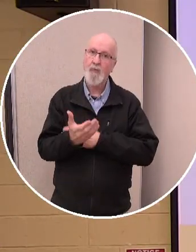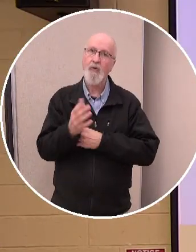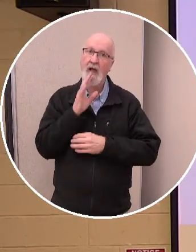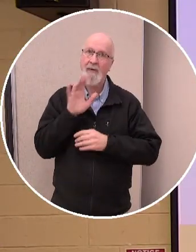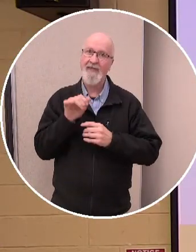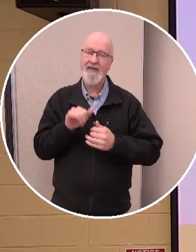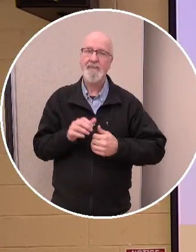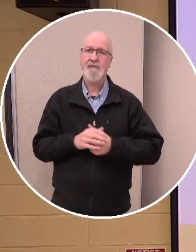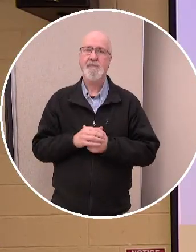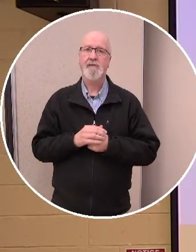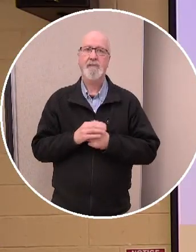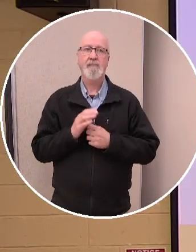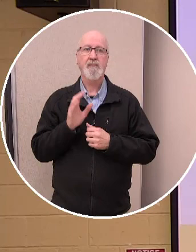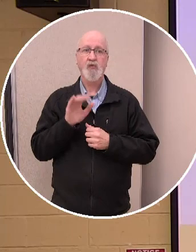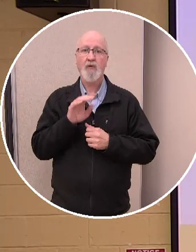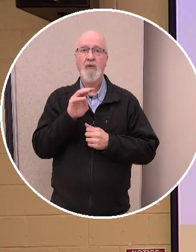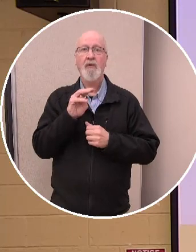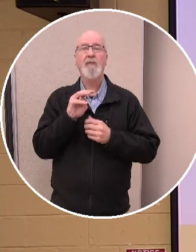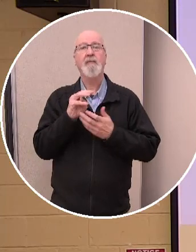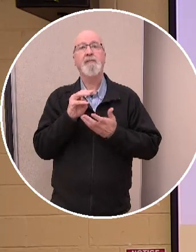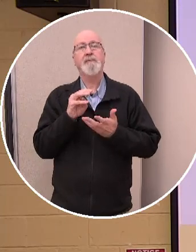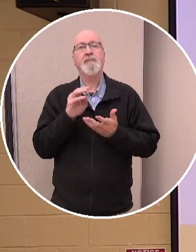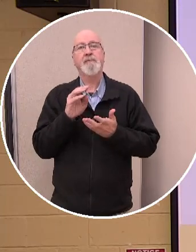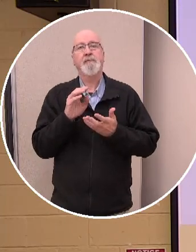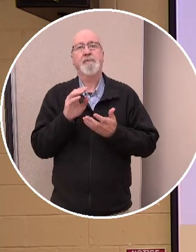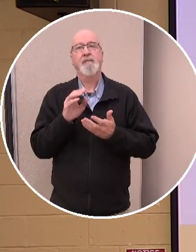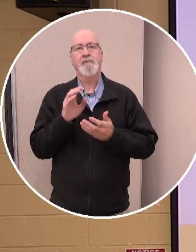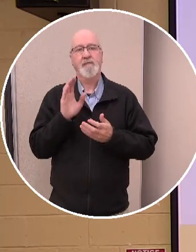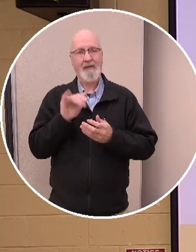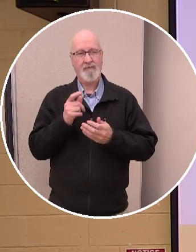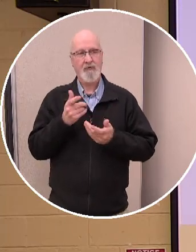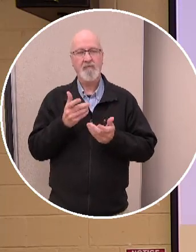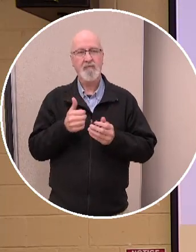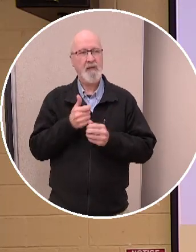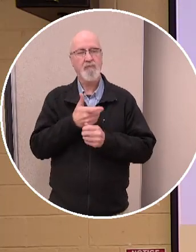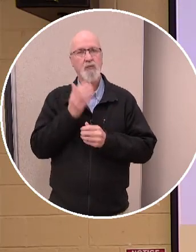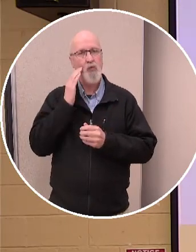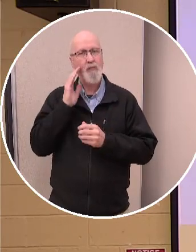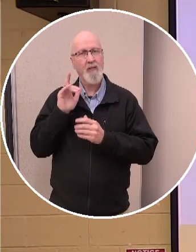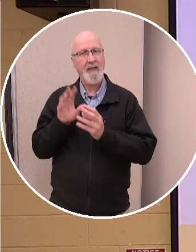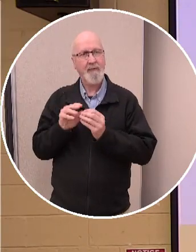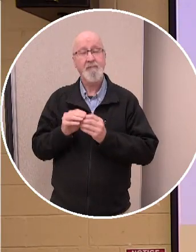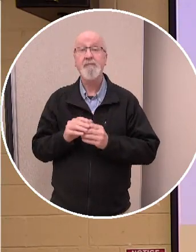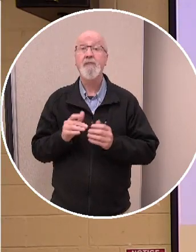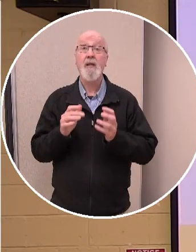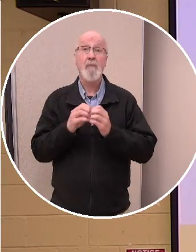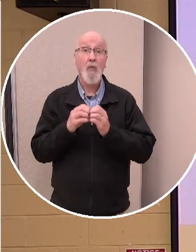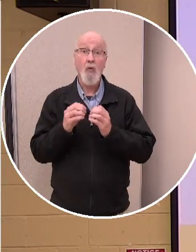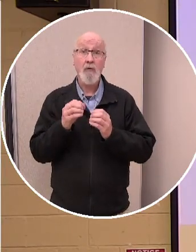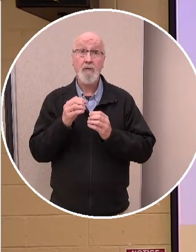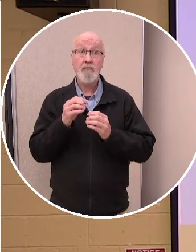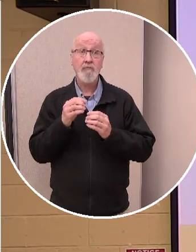not something that's not on his agenda either. Okay, any further questions regarding correspondence?